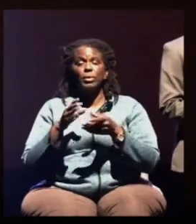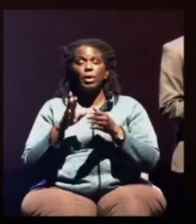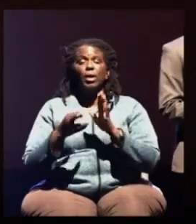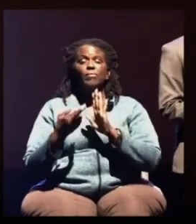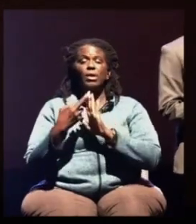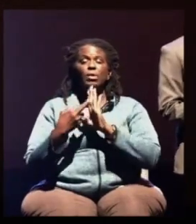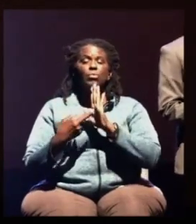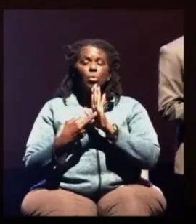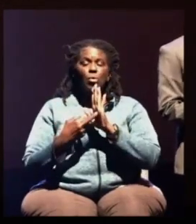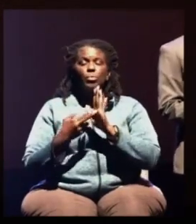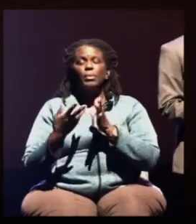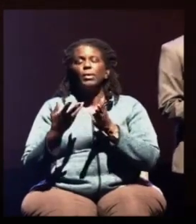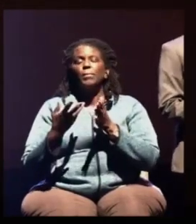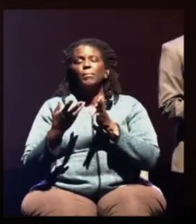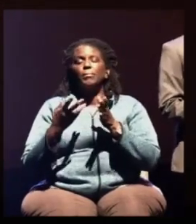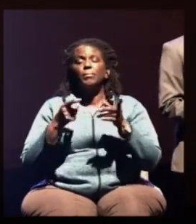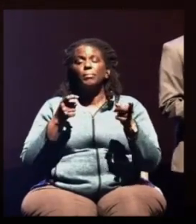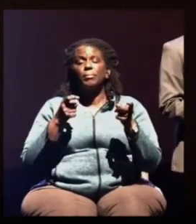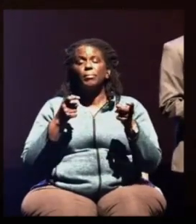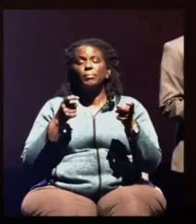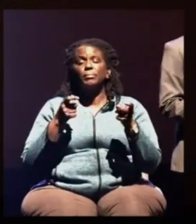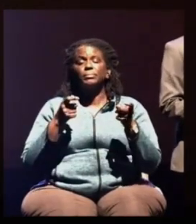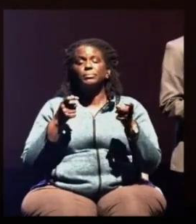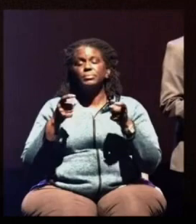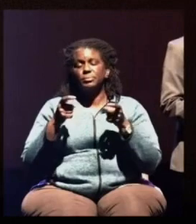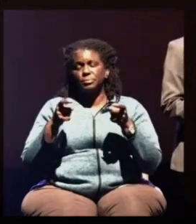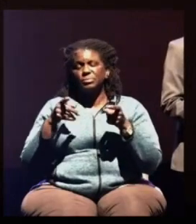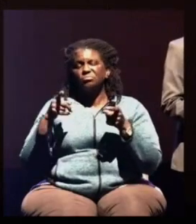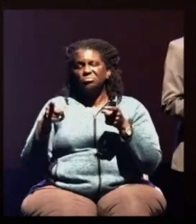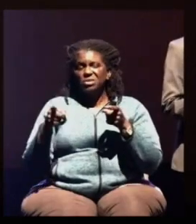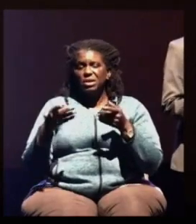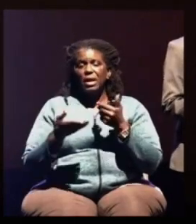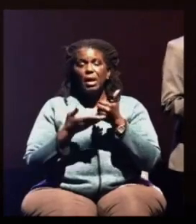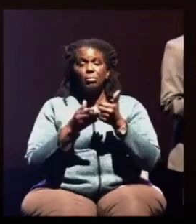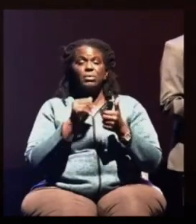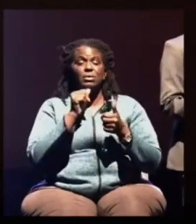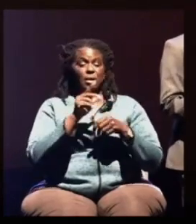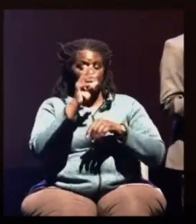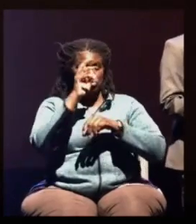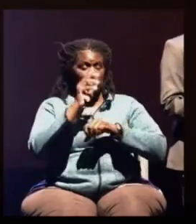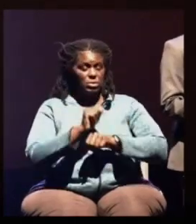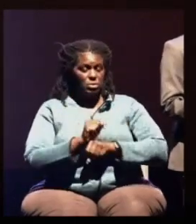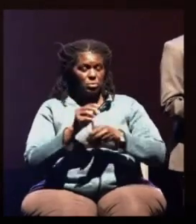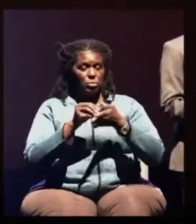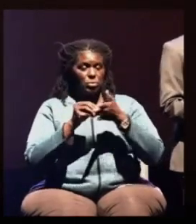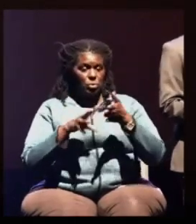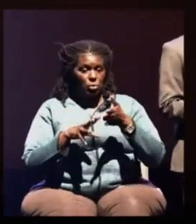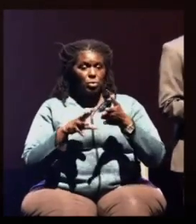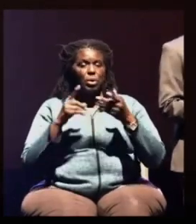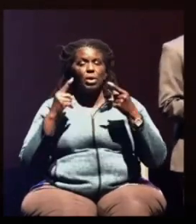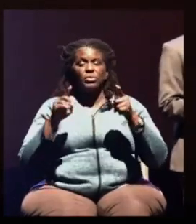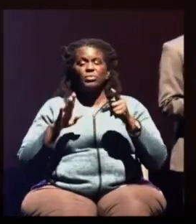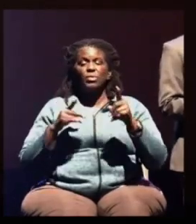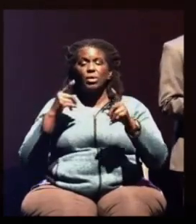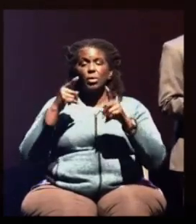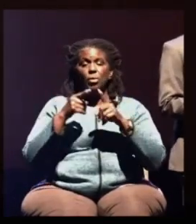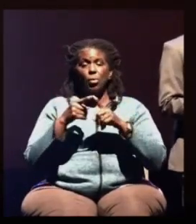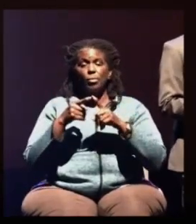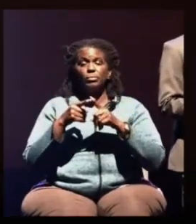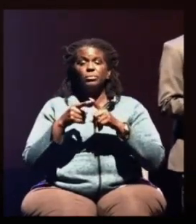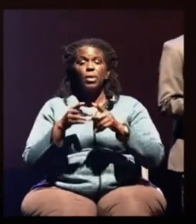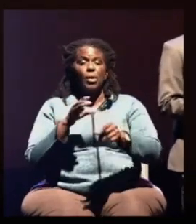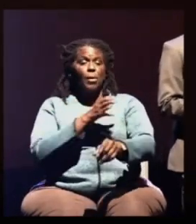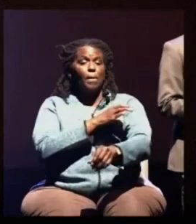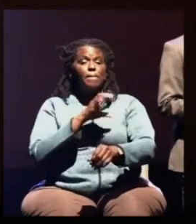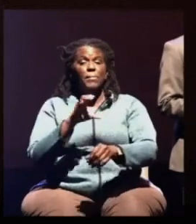in helping non-traditional students reach their educational goals. Their Red Talk is called The Power of Representation. If they can see